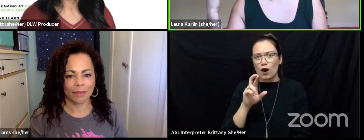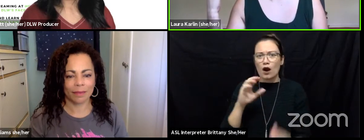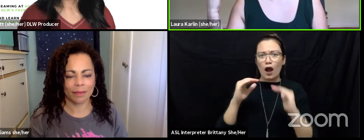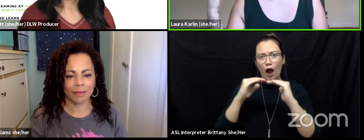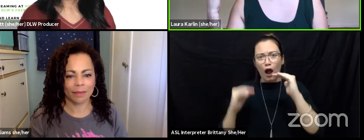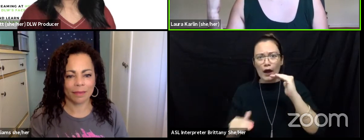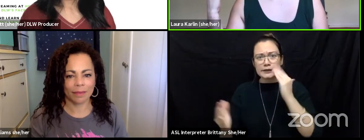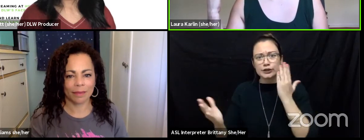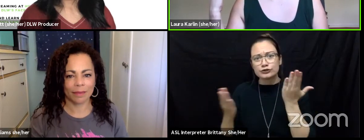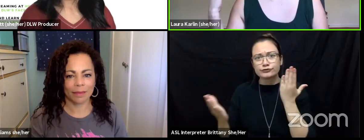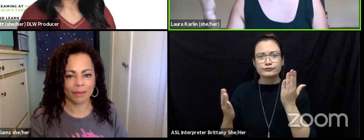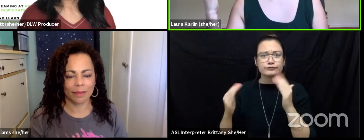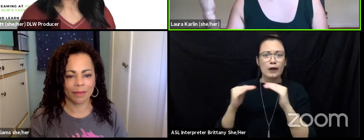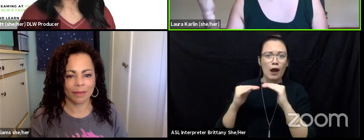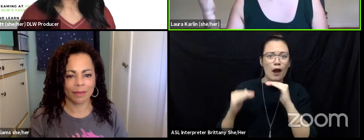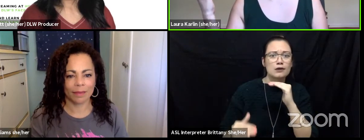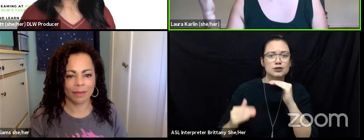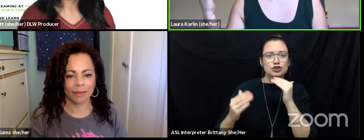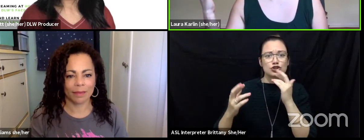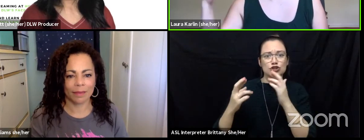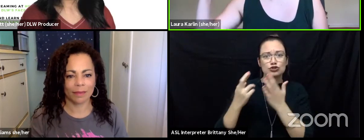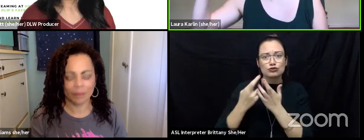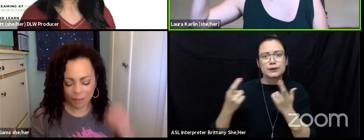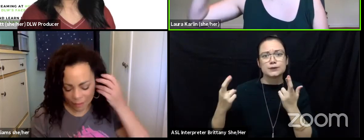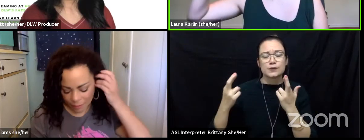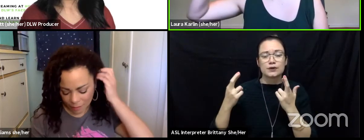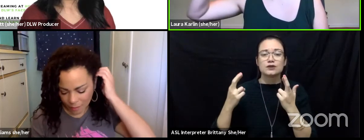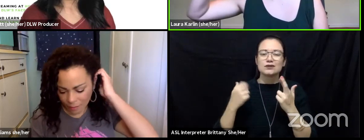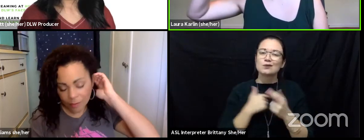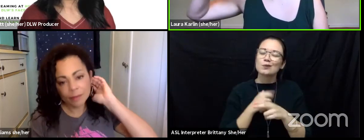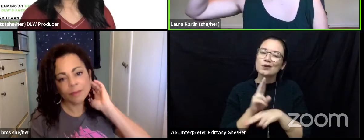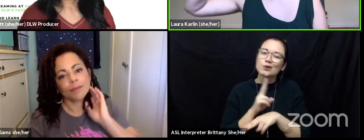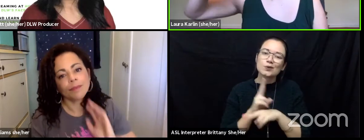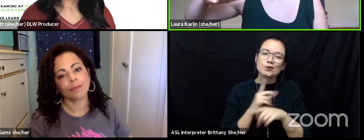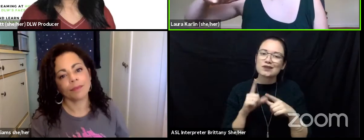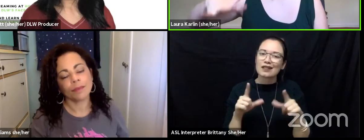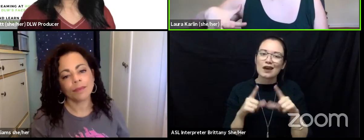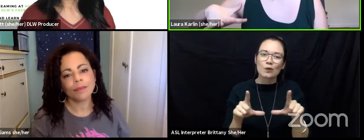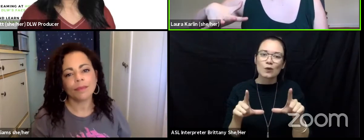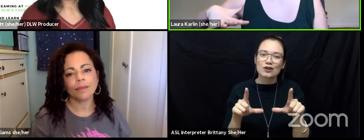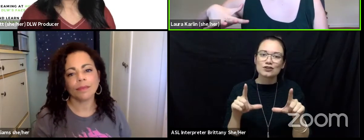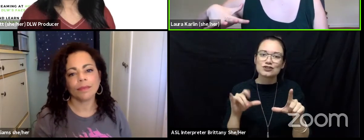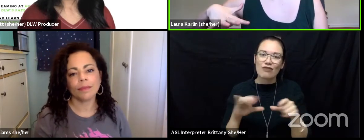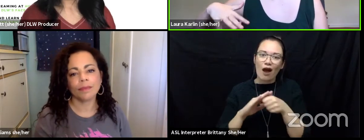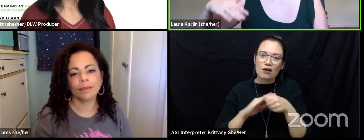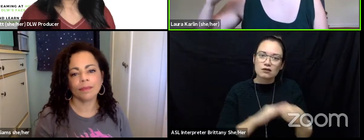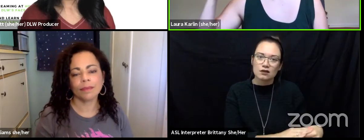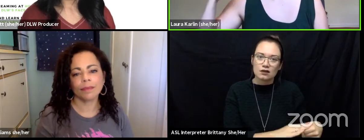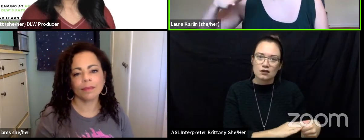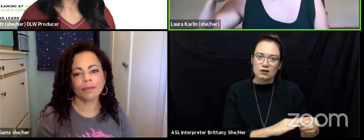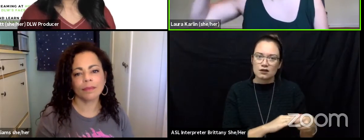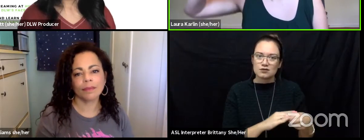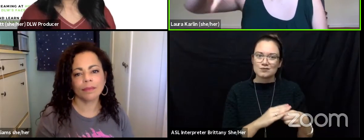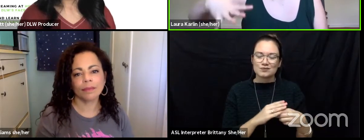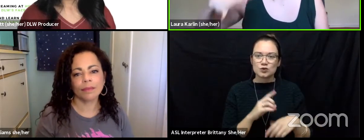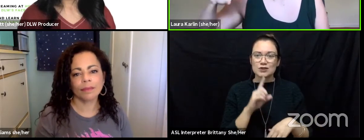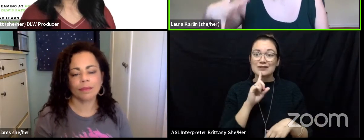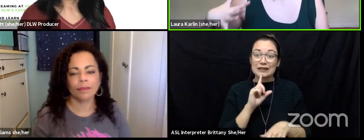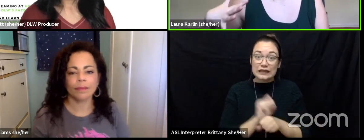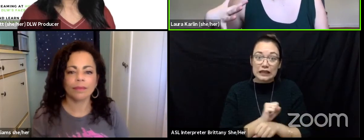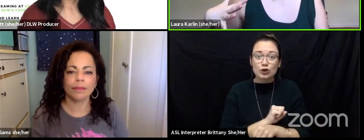know, we really use language that presses down, that literally